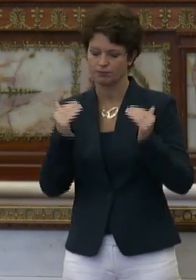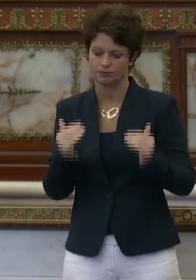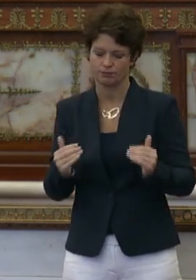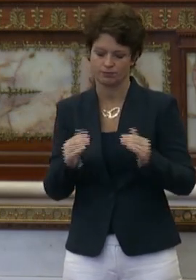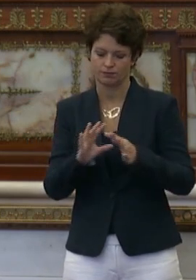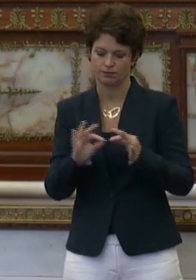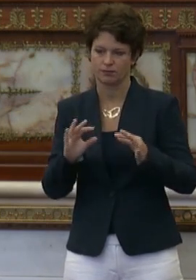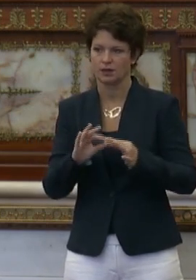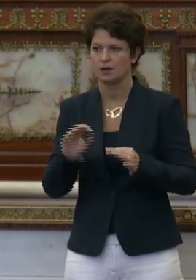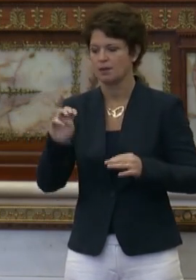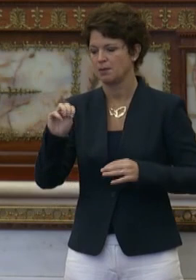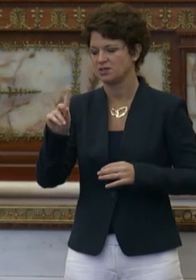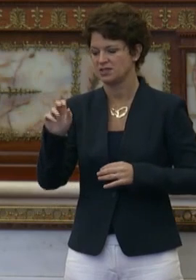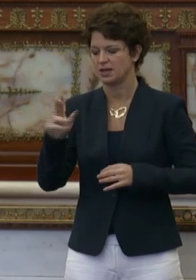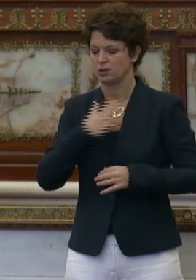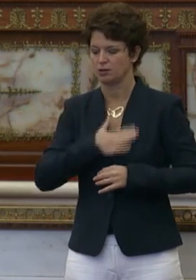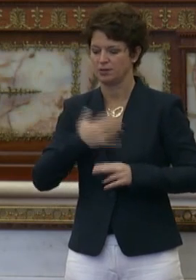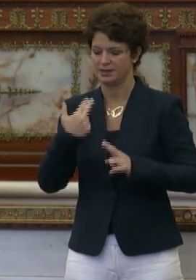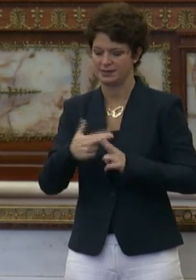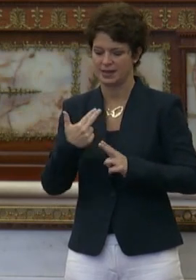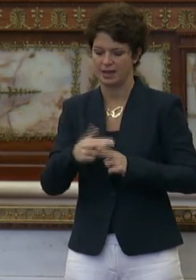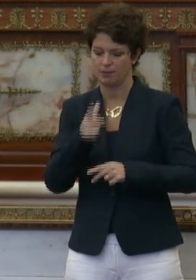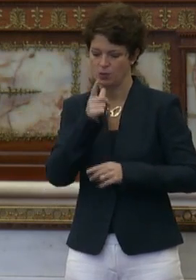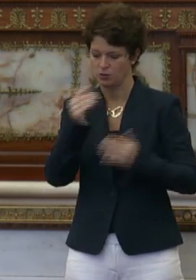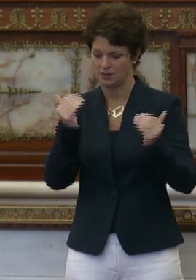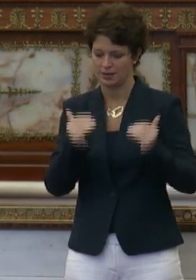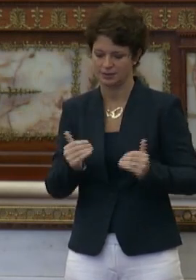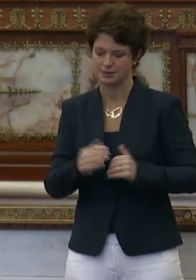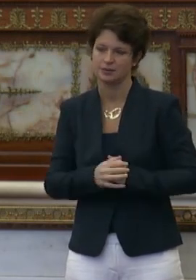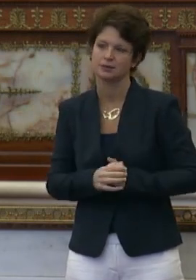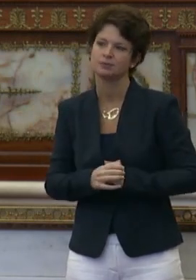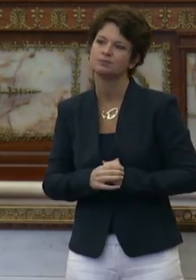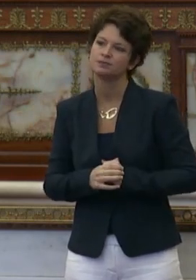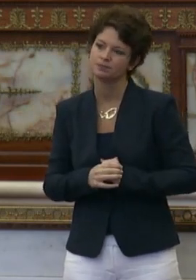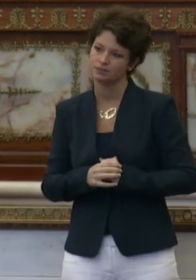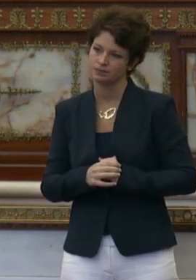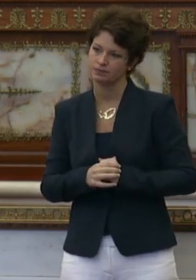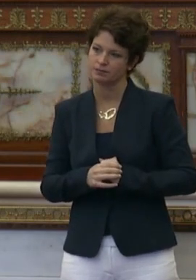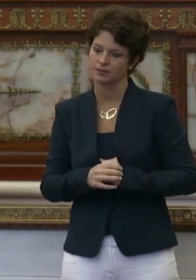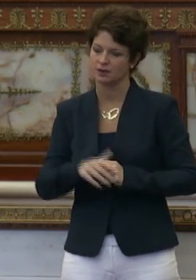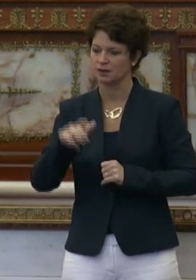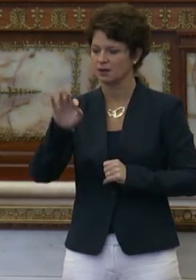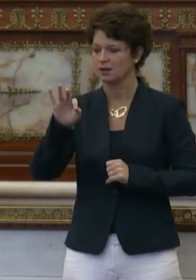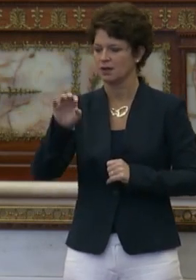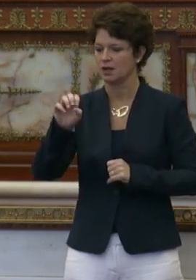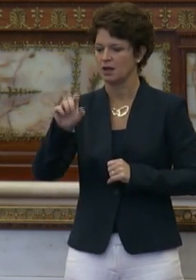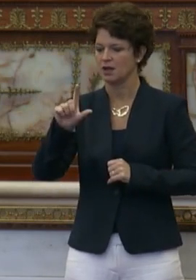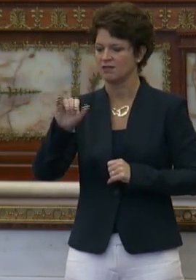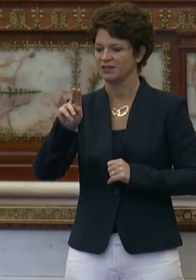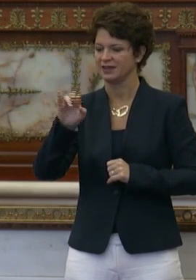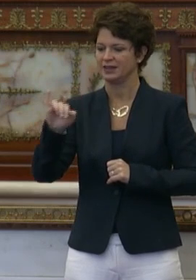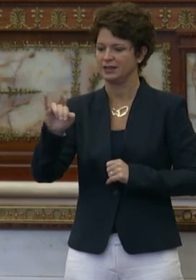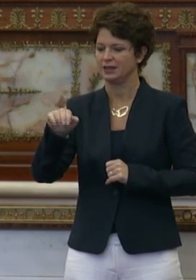righty. Mr. Decker, can you please call the next witness to testify? Fellini Williams.